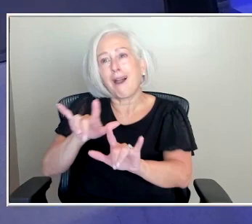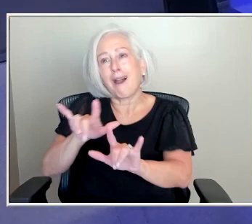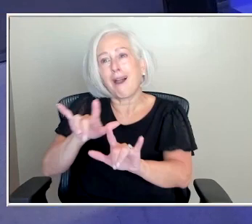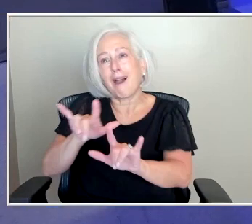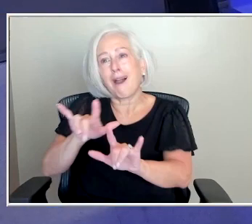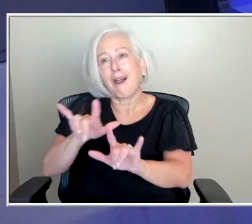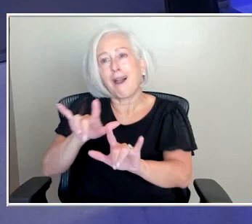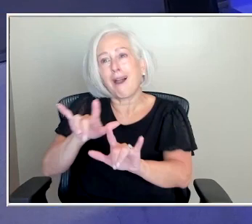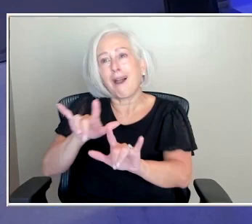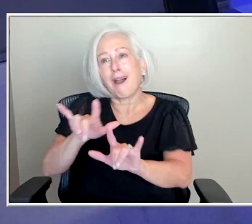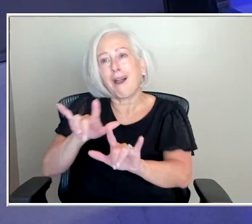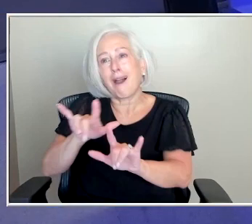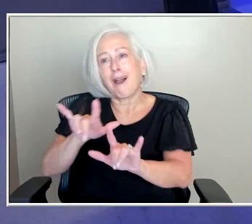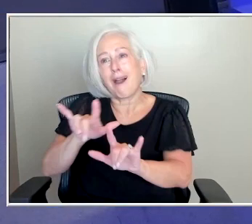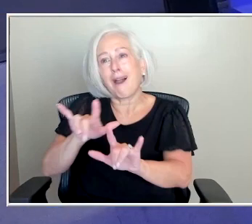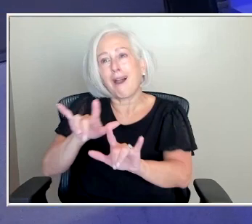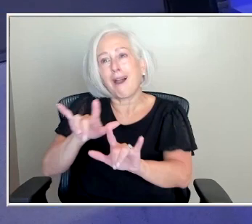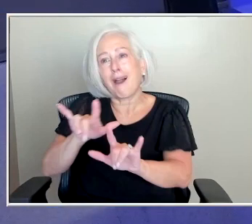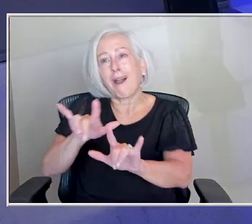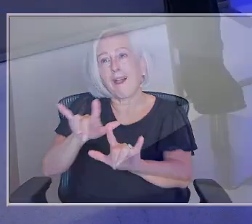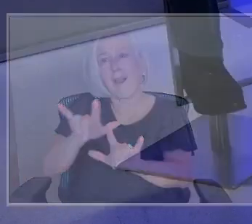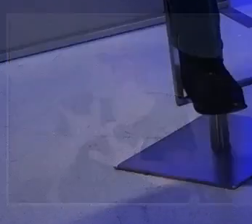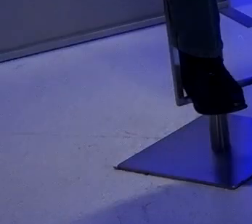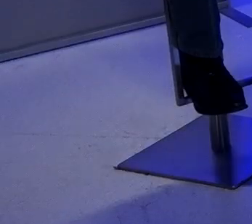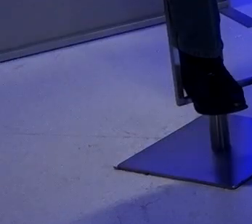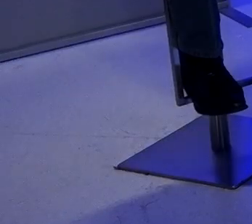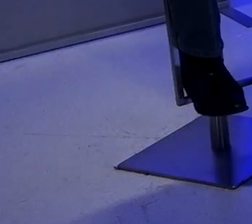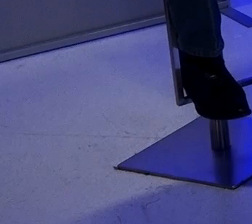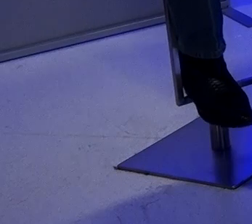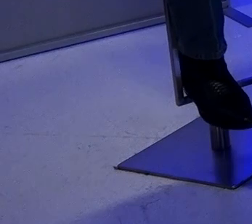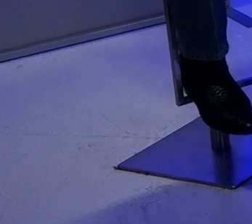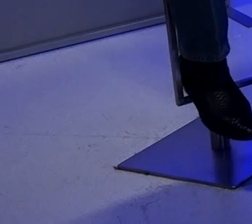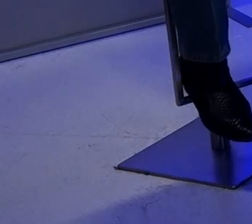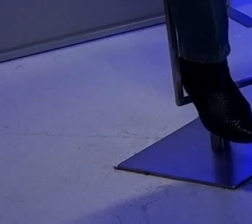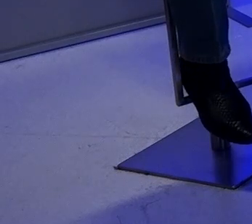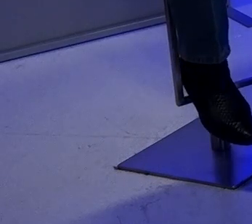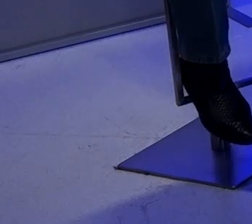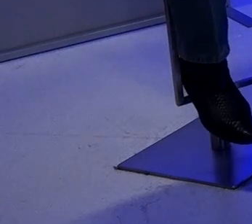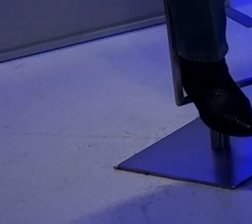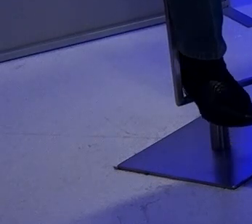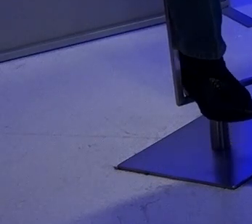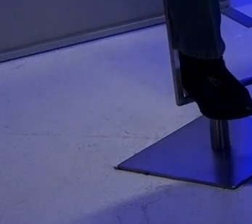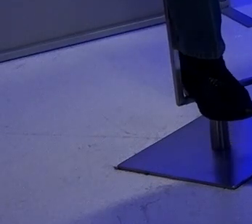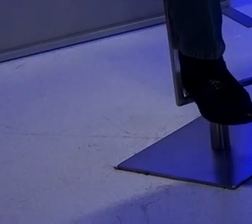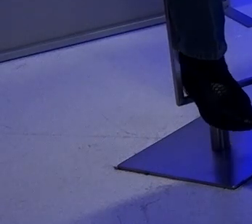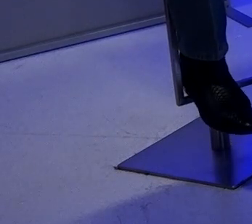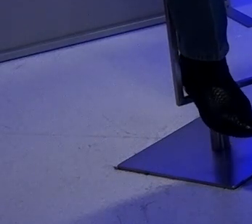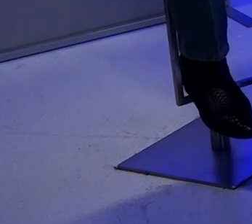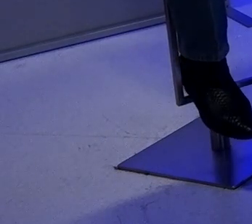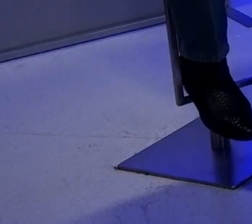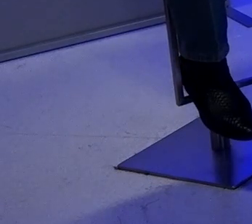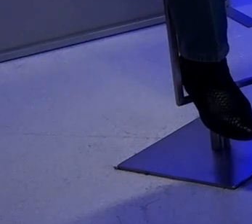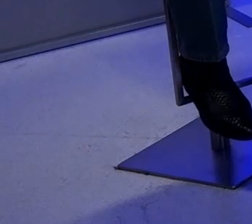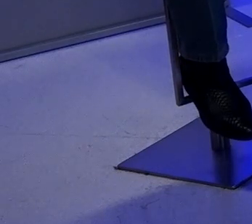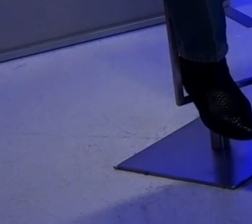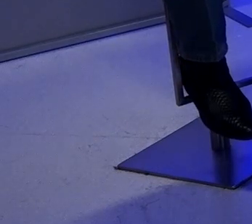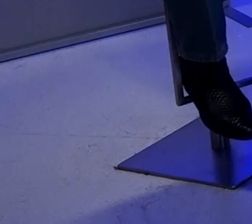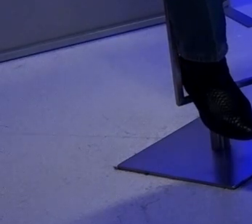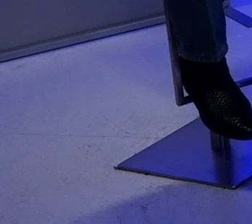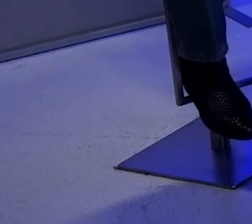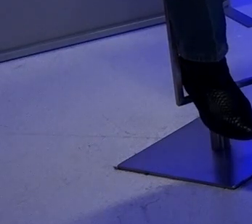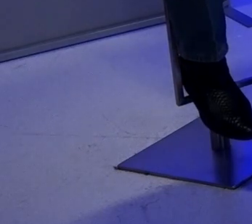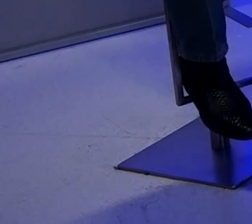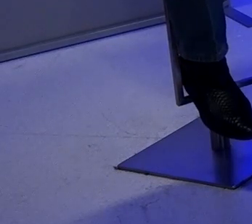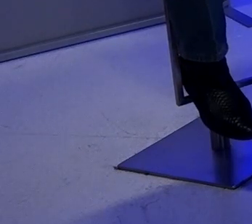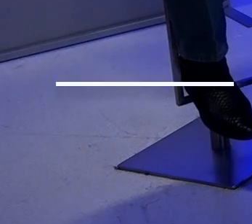the faith connection that what was it like when you met Greg? I mean, this is a man of faith. He's ready to go to work and fix